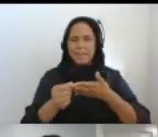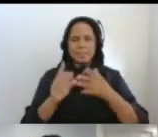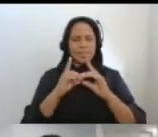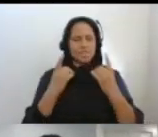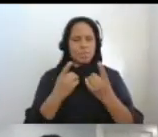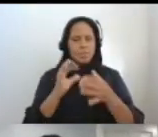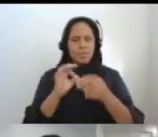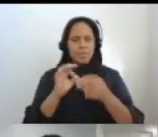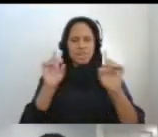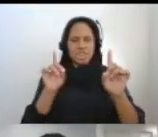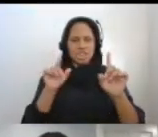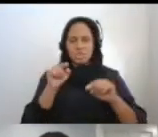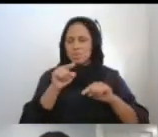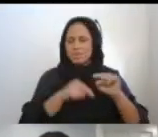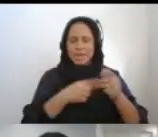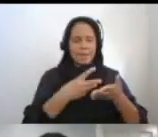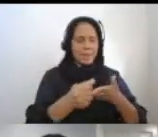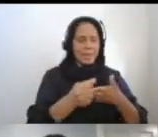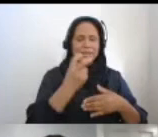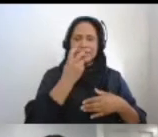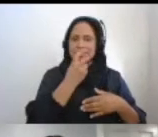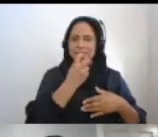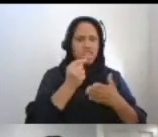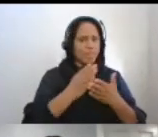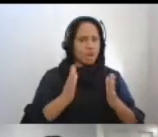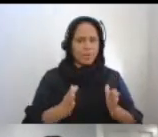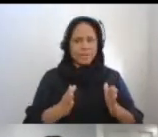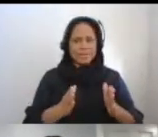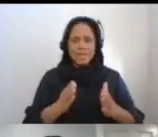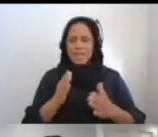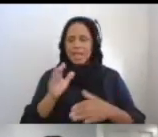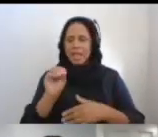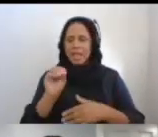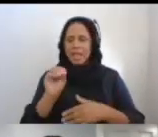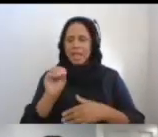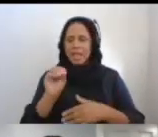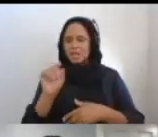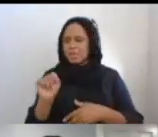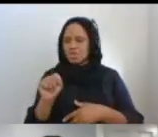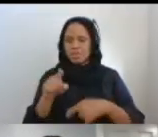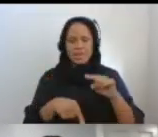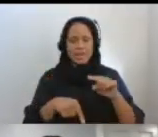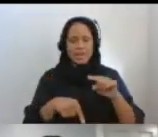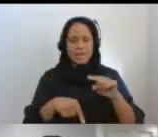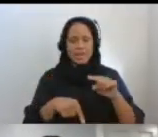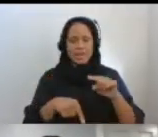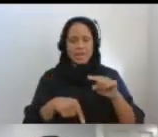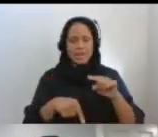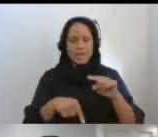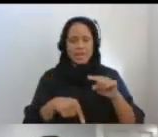therapist. You can't pay for an occupational therapist. Anything that you can otherwise receive through school, you cannot pay for with your